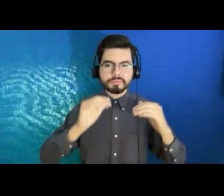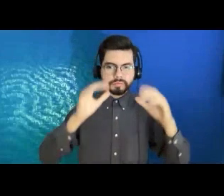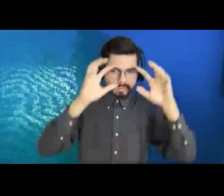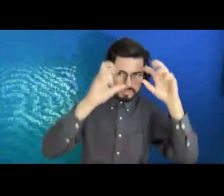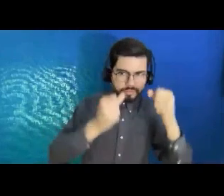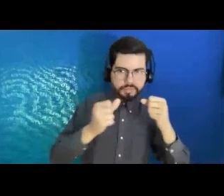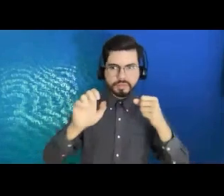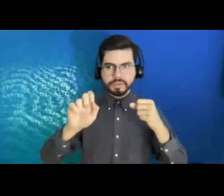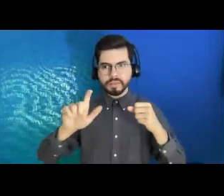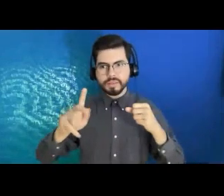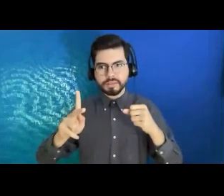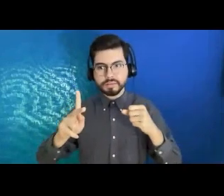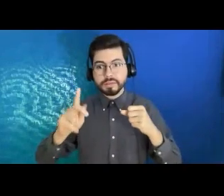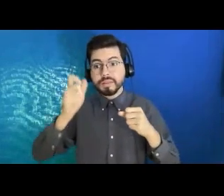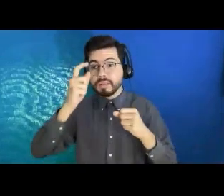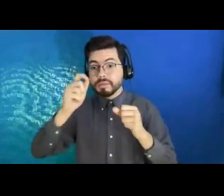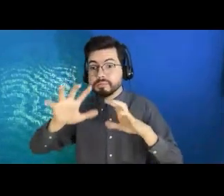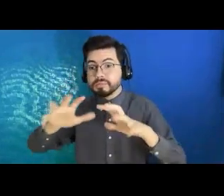of elk in the park.